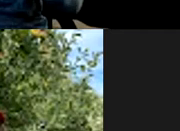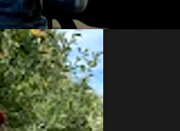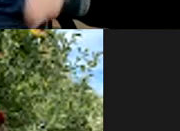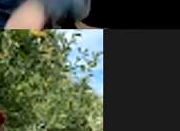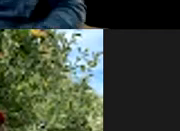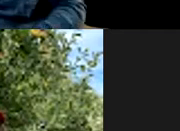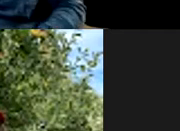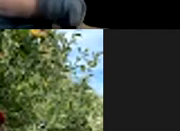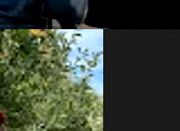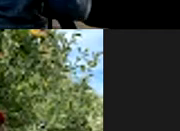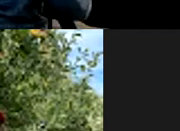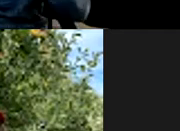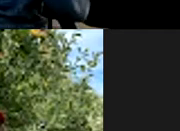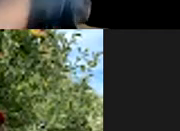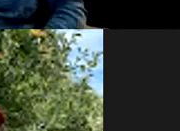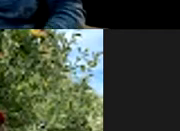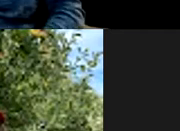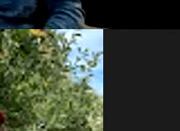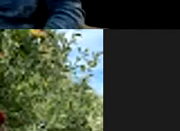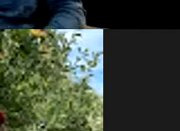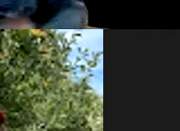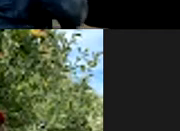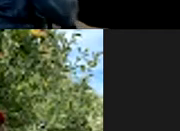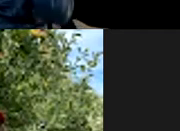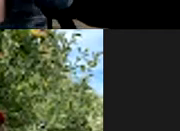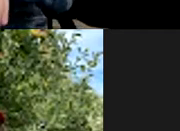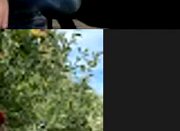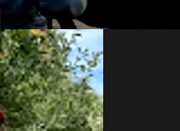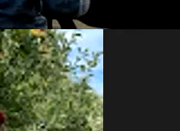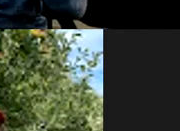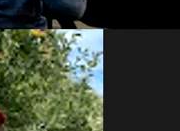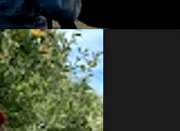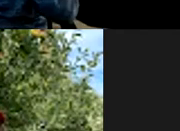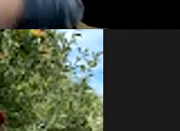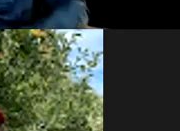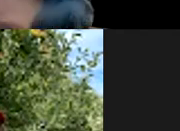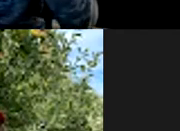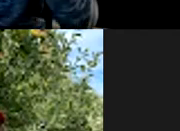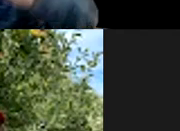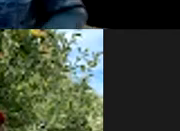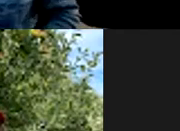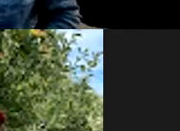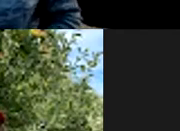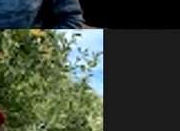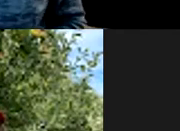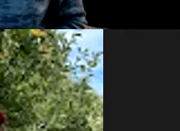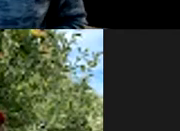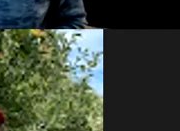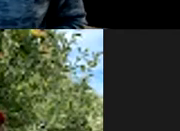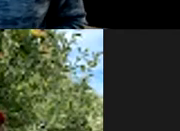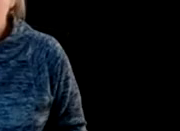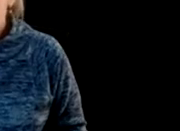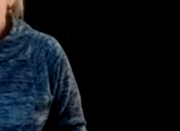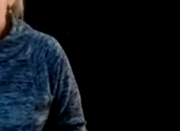Thank you. Thank you so much. Have a good night, everyone. Yep. Good Thank you. night. Take care.